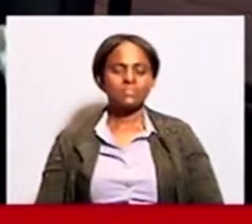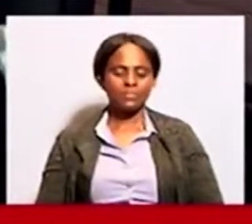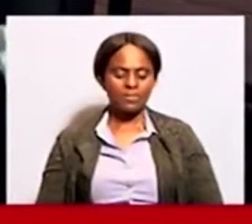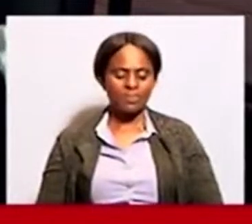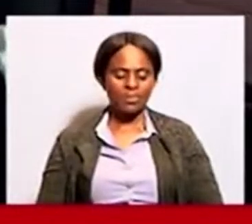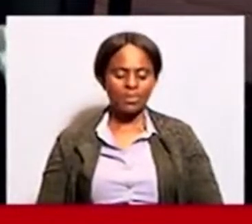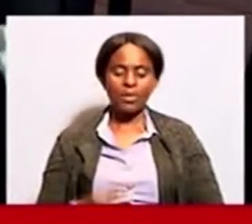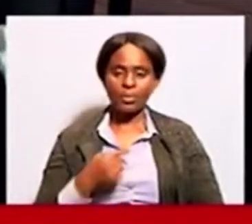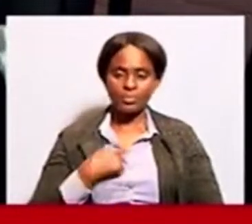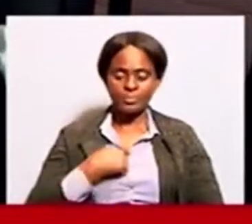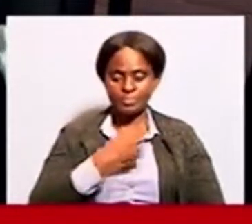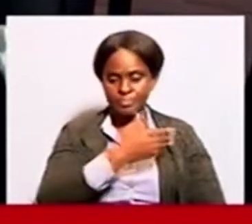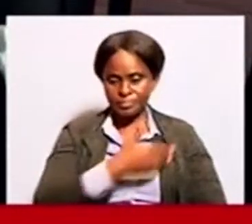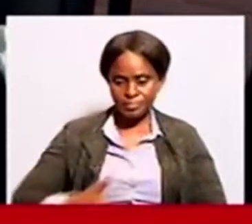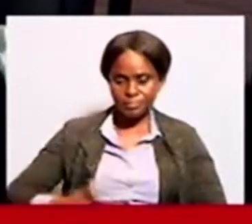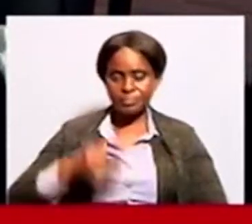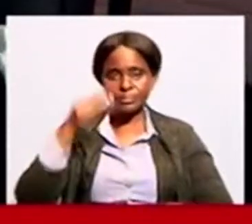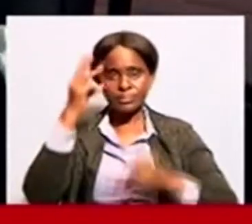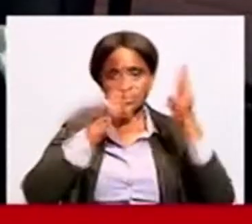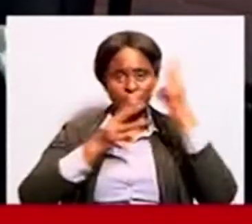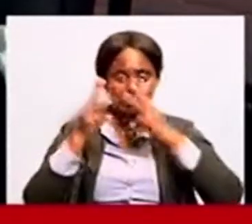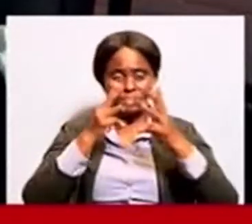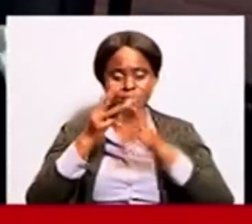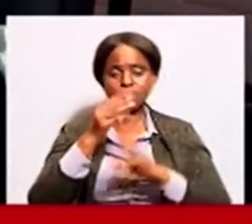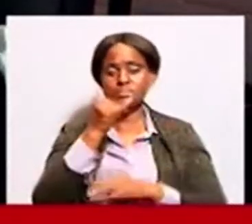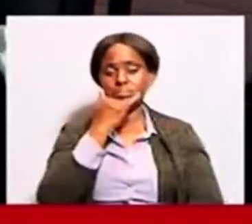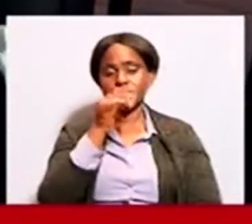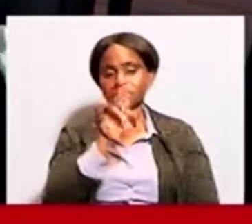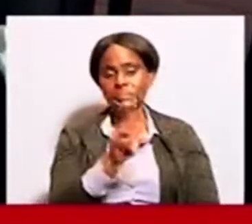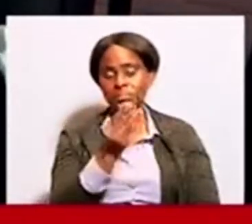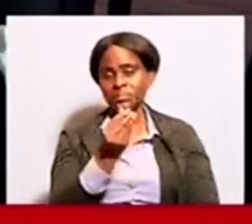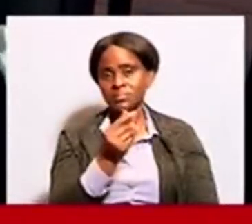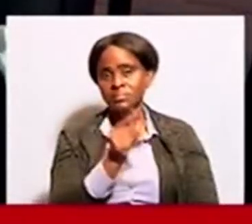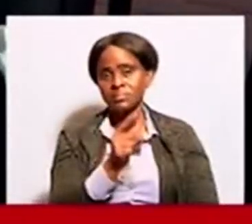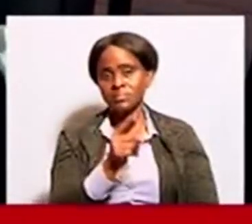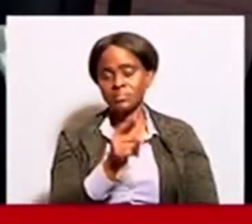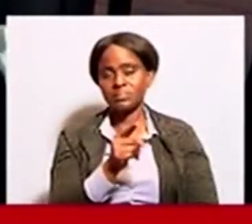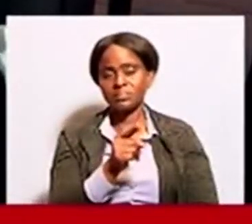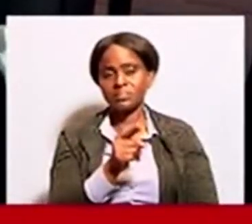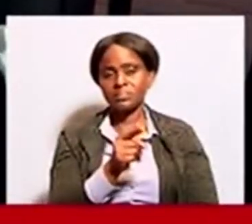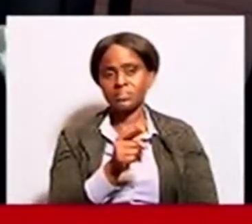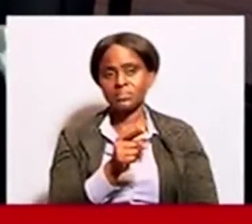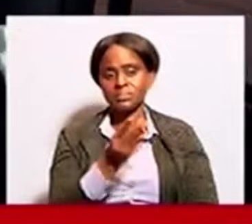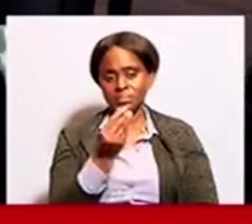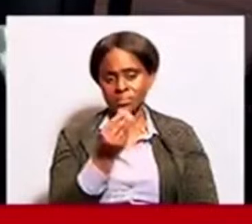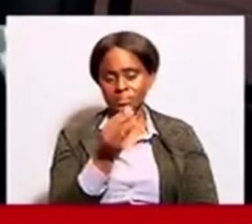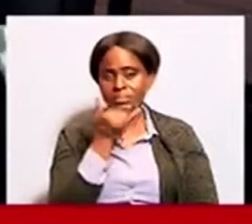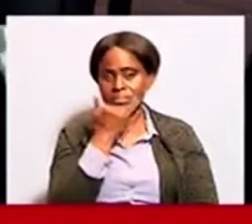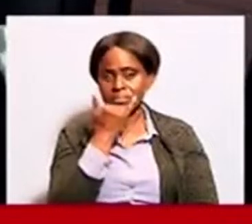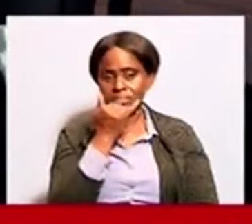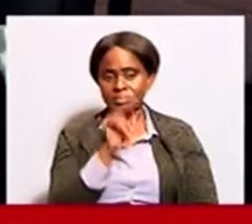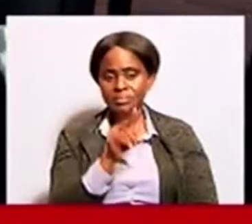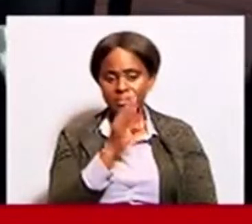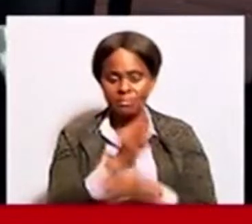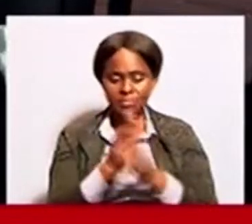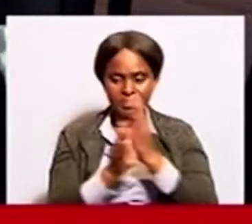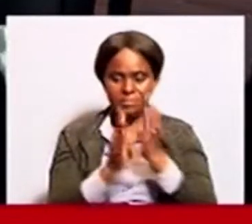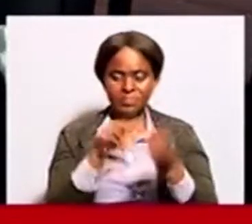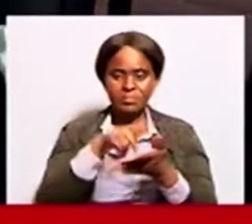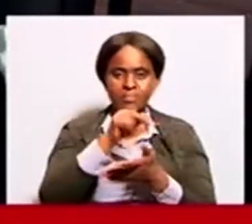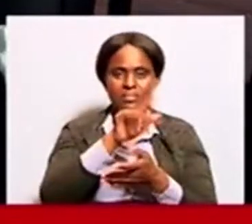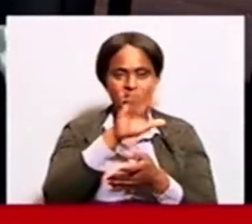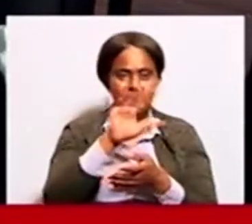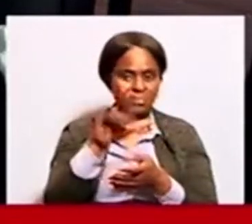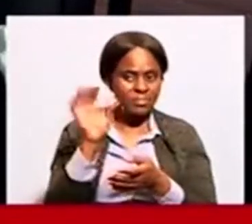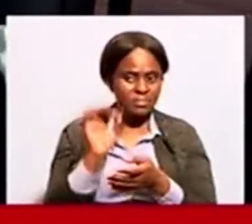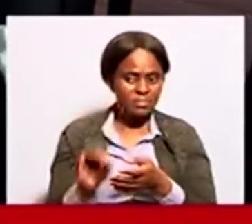I'm very serious concerning the misappropriation of funds, which I can call it. The contractor was only paid